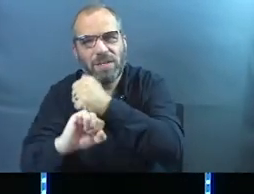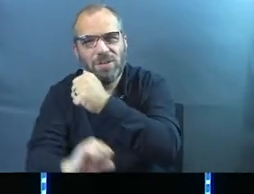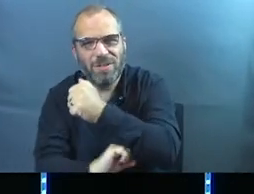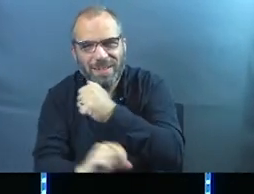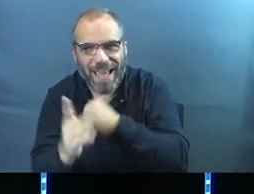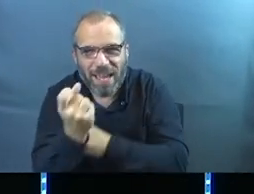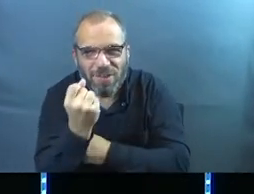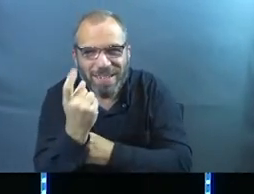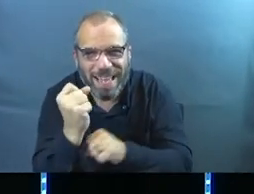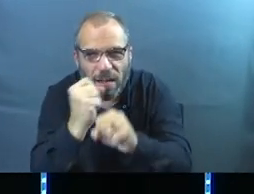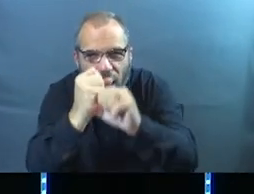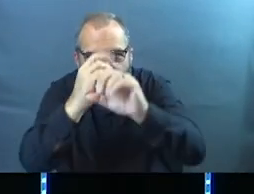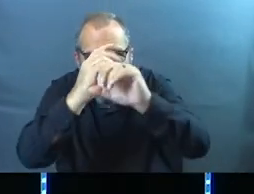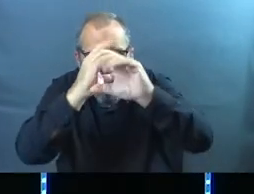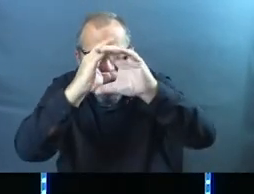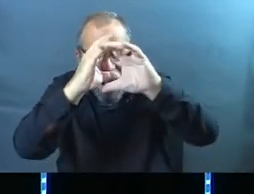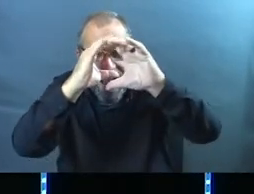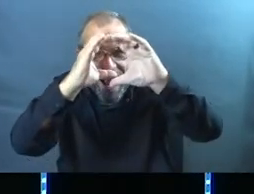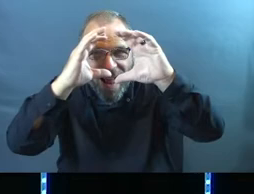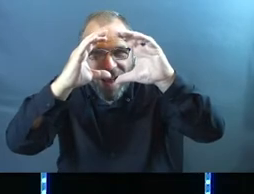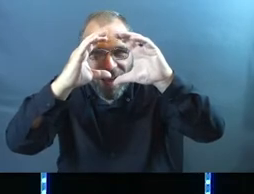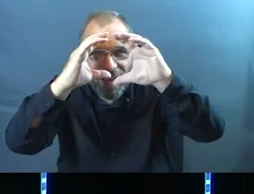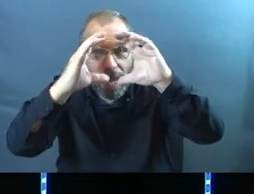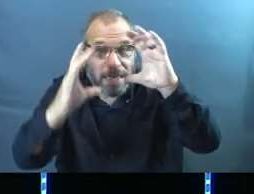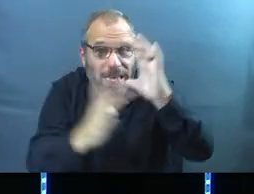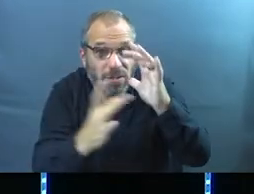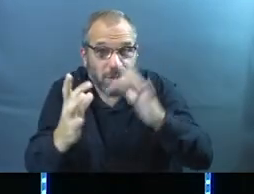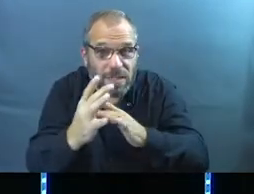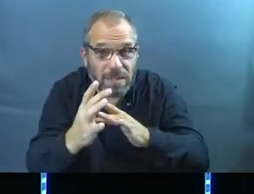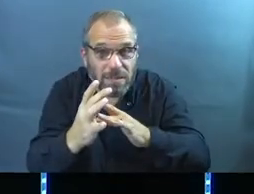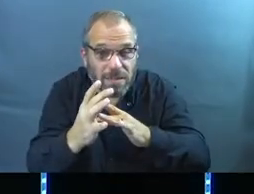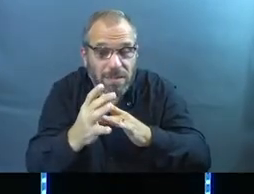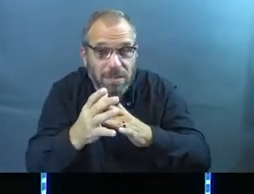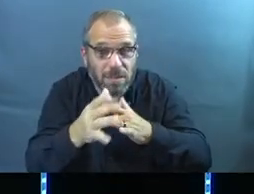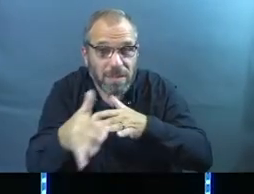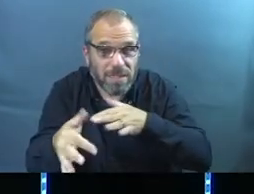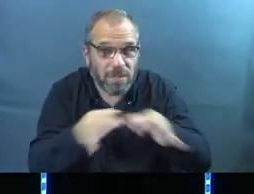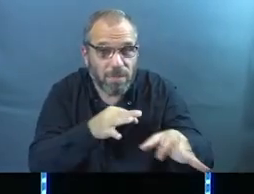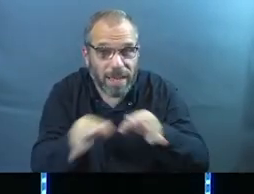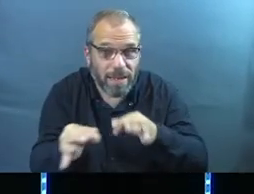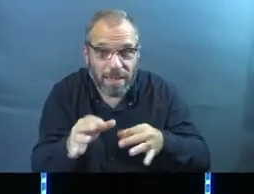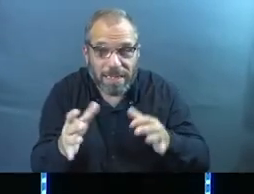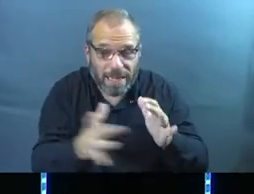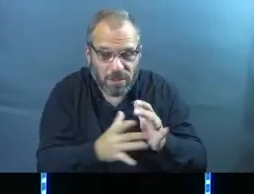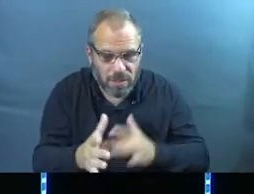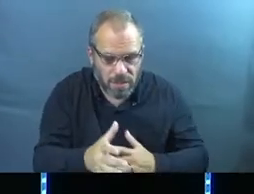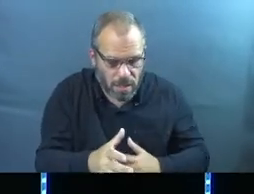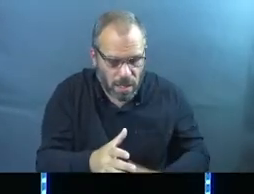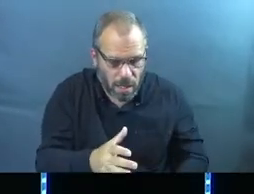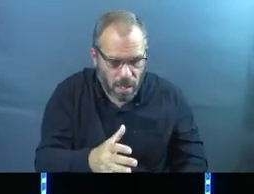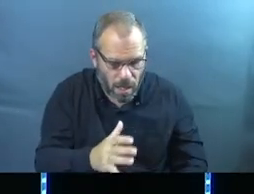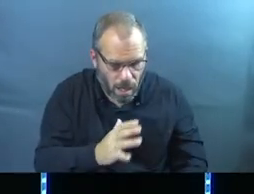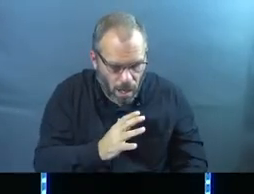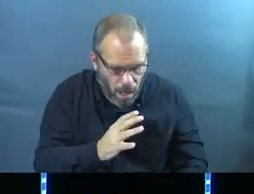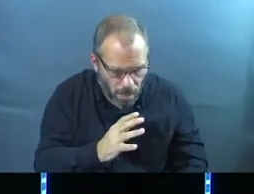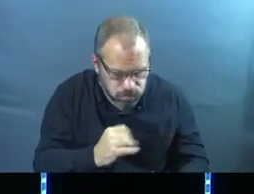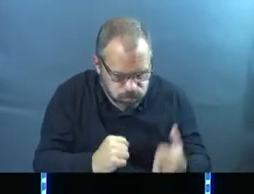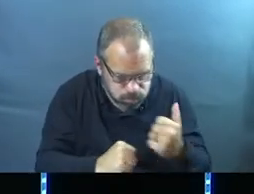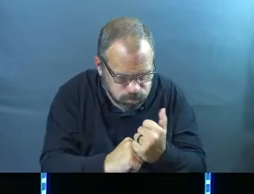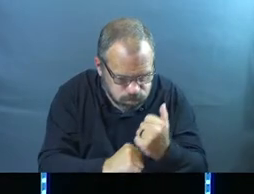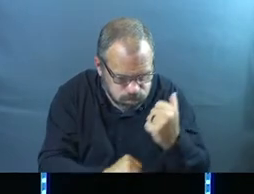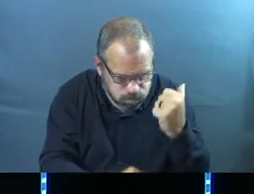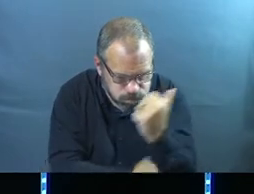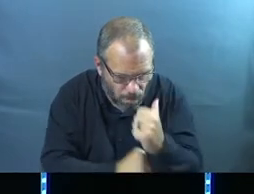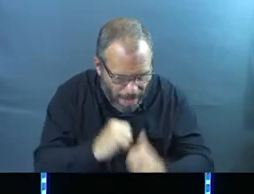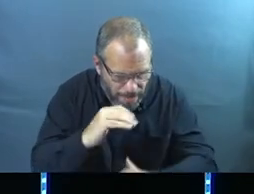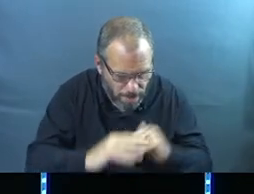come into view? This is Jesus talking. He's like, and when you do this, it's like you've got this solid rock foundation that you can build